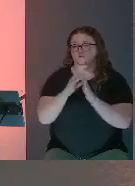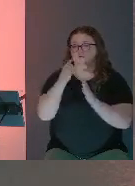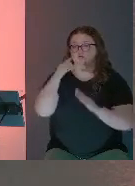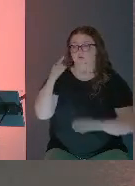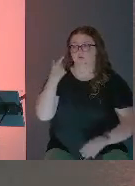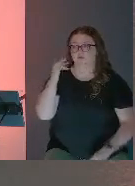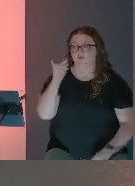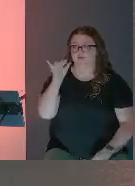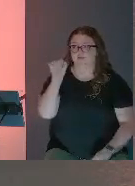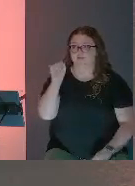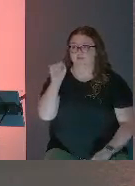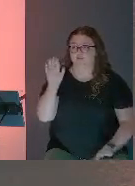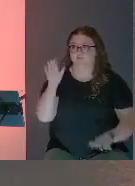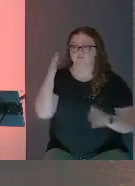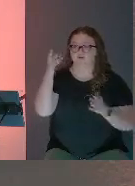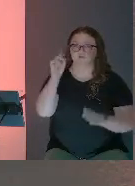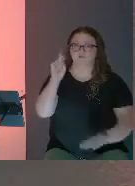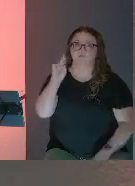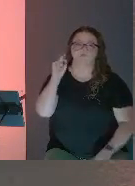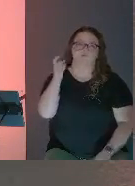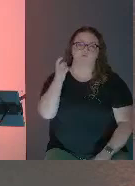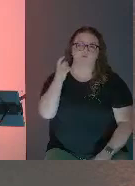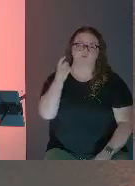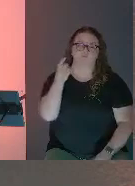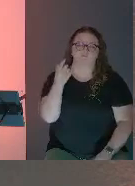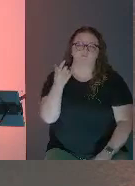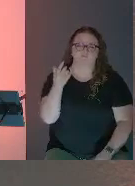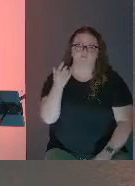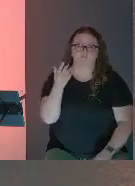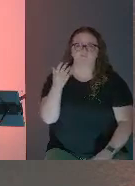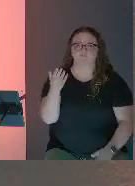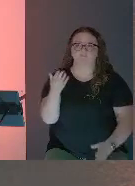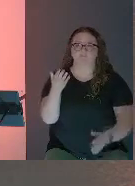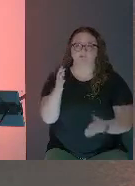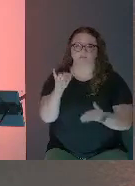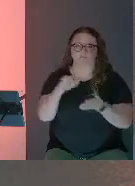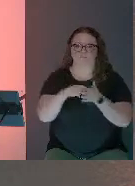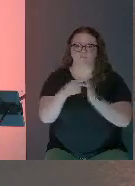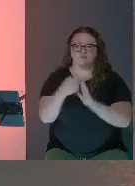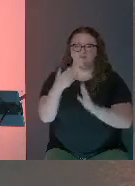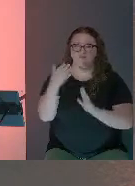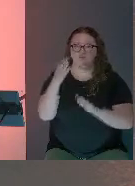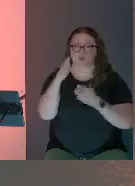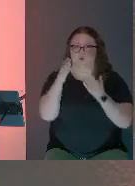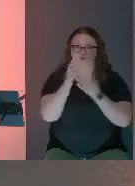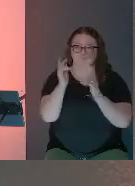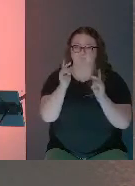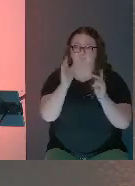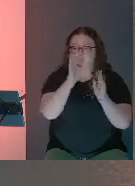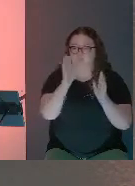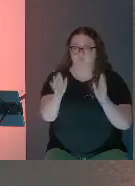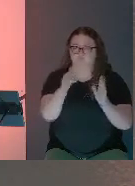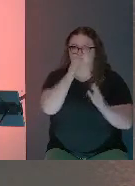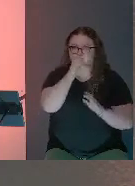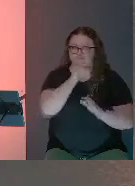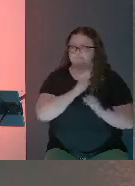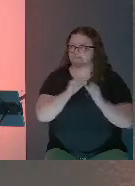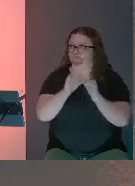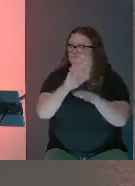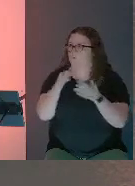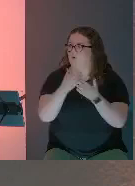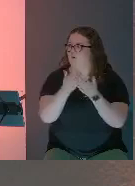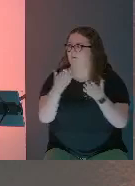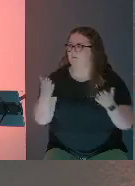provides a prescription to get mankind to get through this whole thing. And this is why in the Old Testament, things get kind